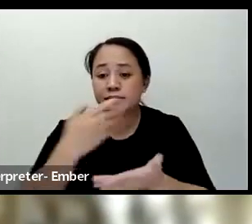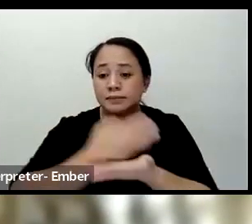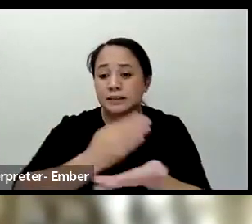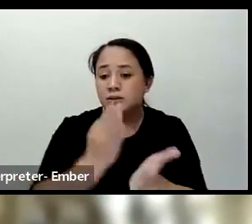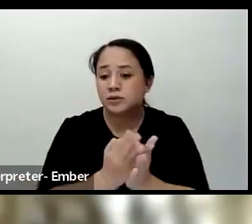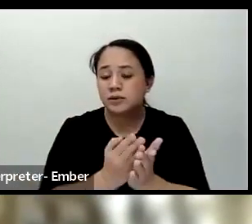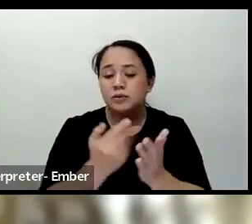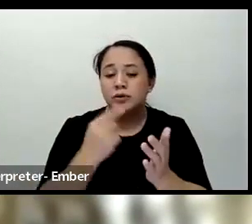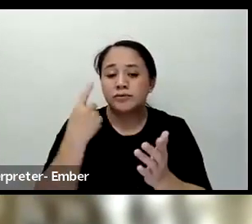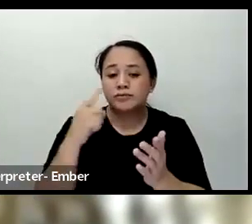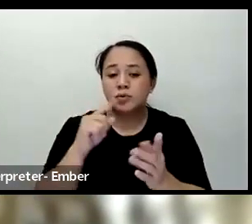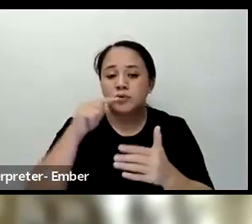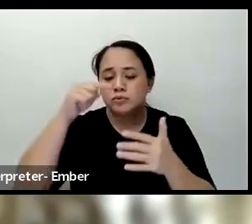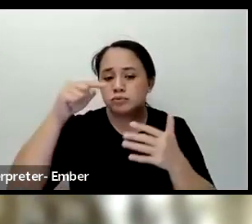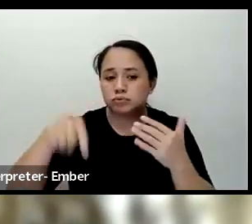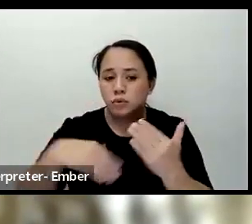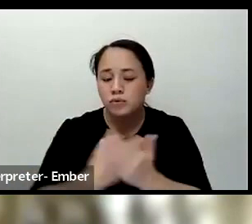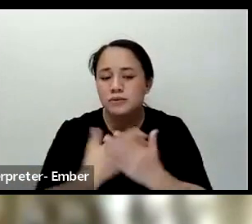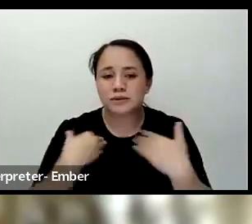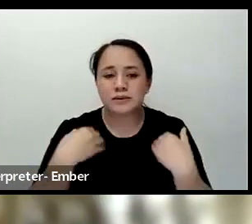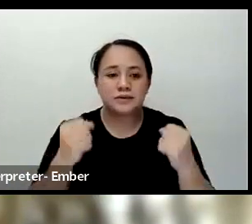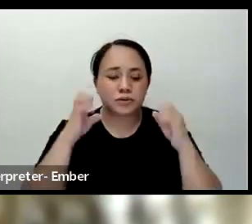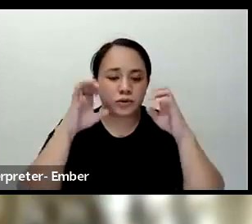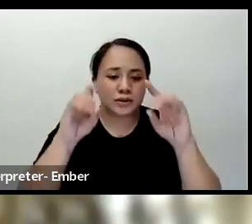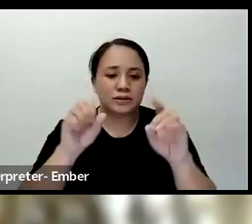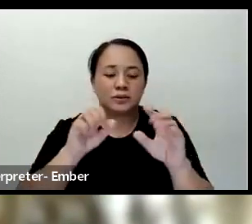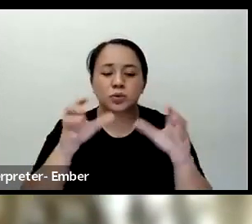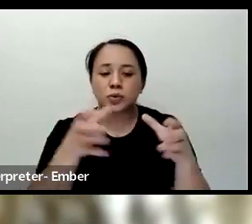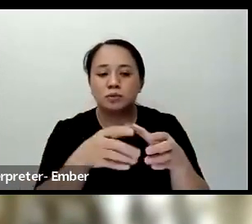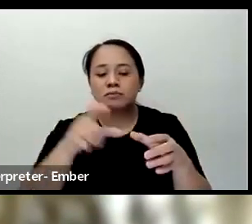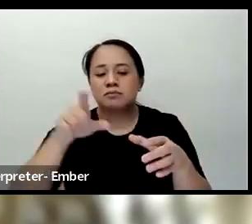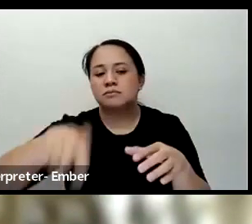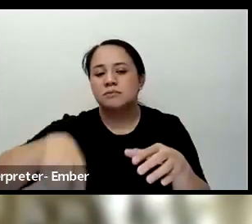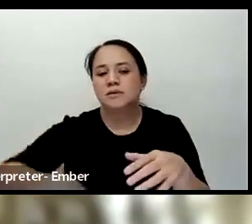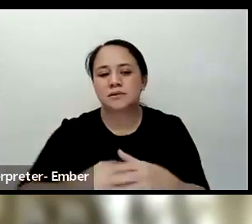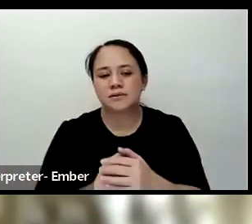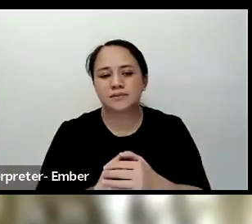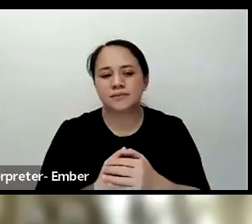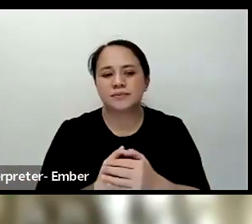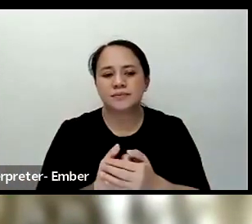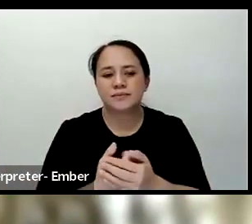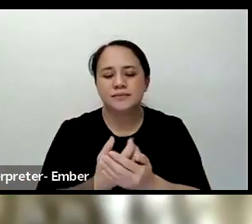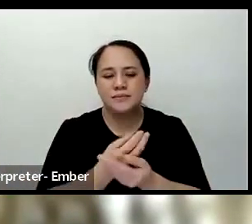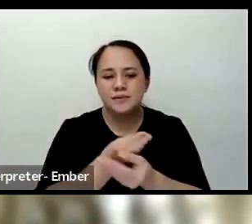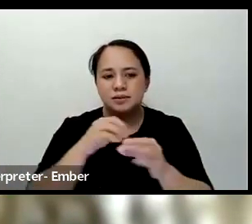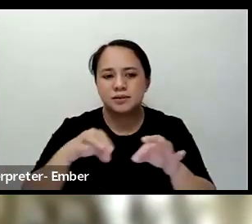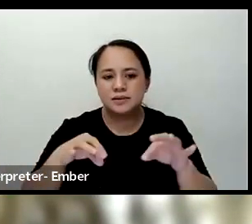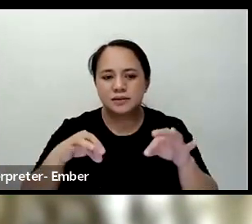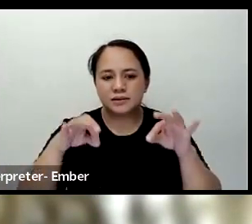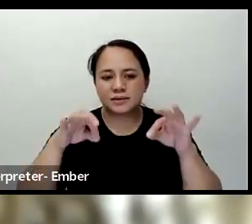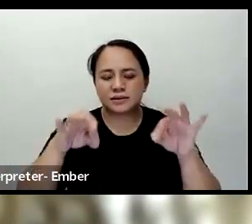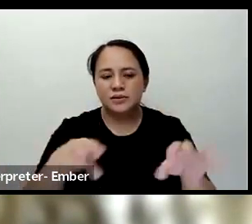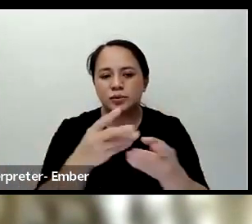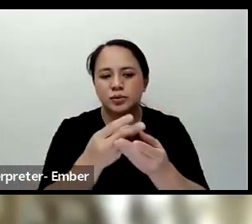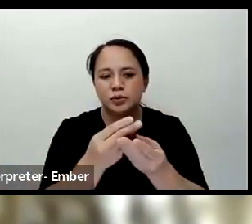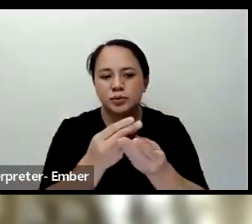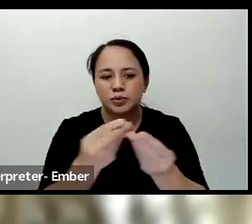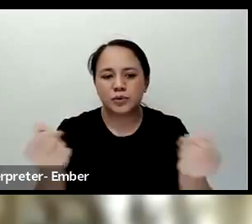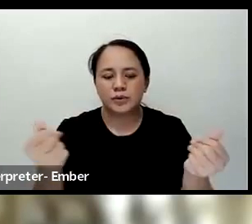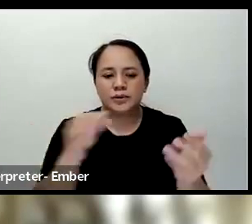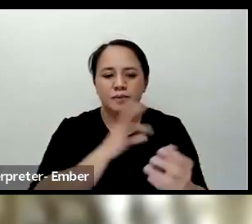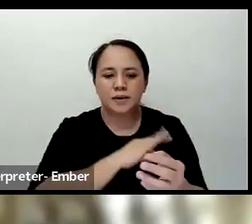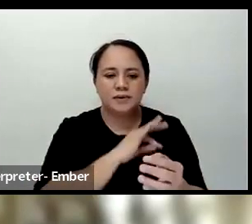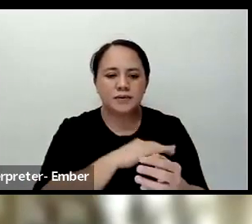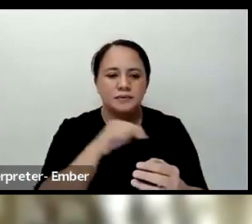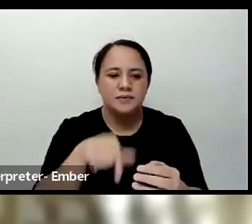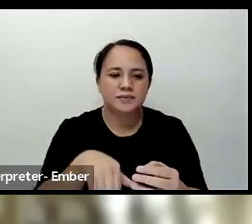have for all this health and education sector should be properly distributed to reap the benefits of